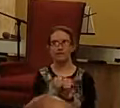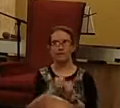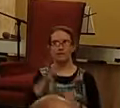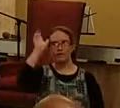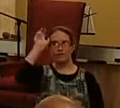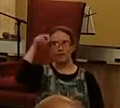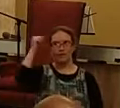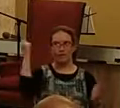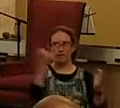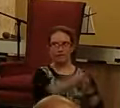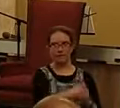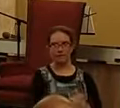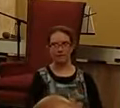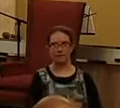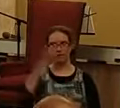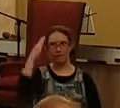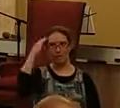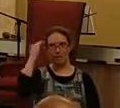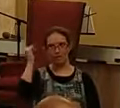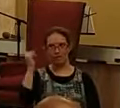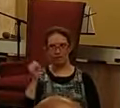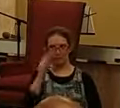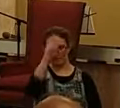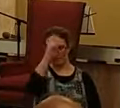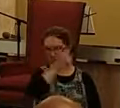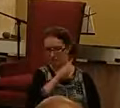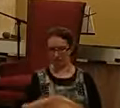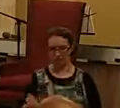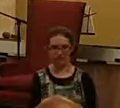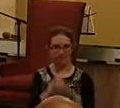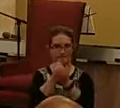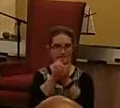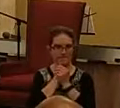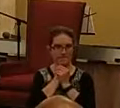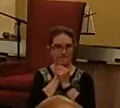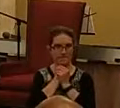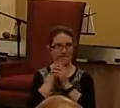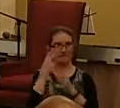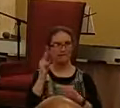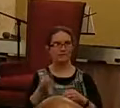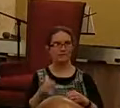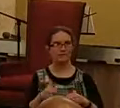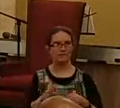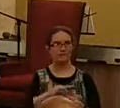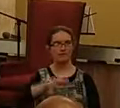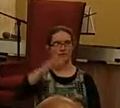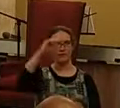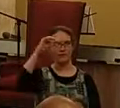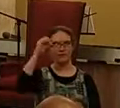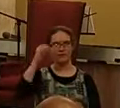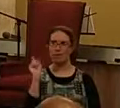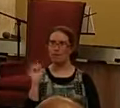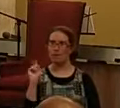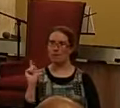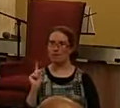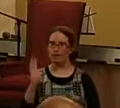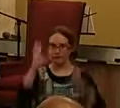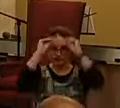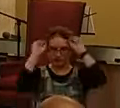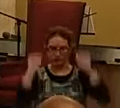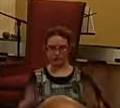satanic attack. Amen. So why don't we just ask the Lord to help us. And let's see if he can get our spirits where we can be teachable